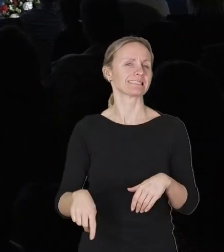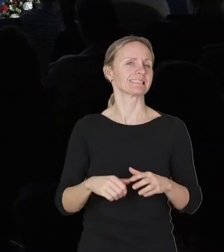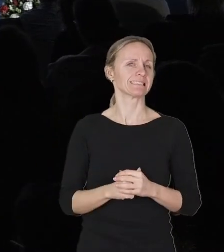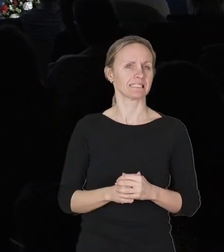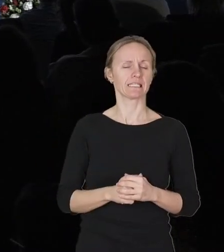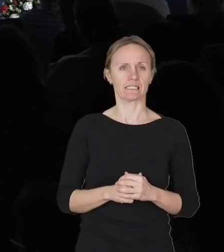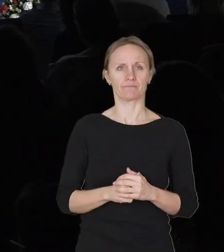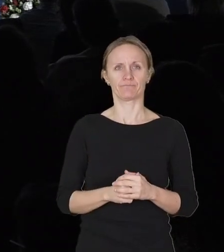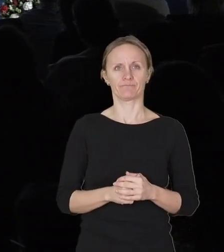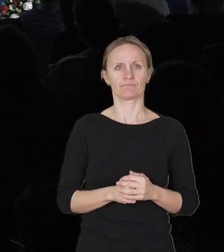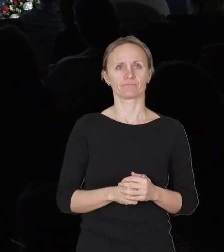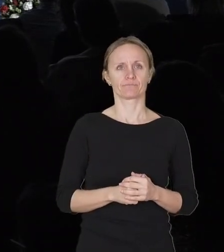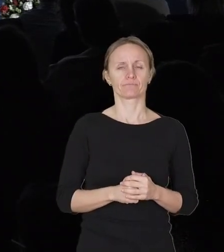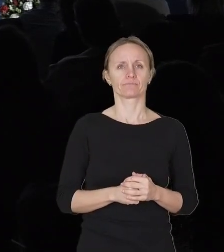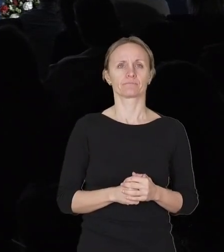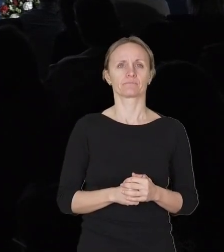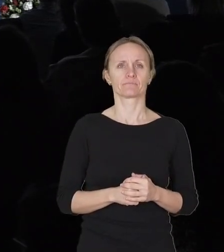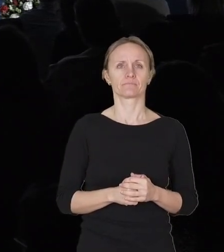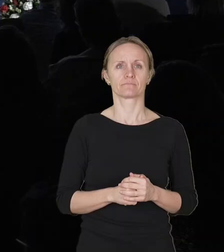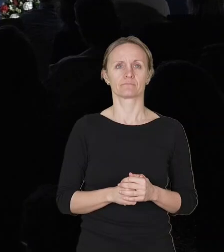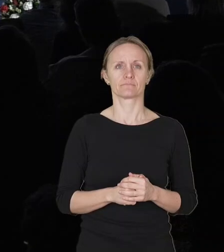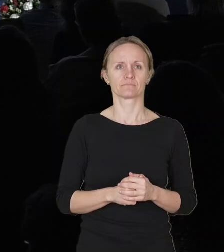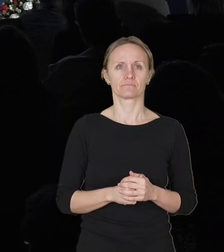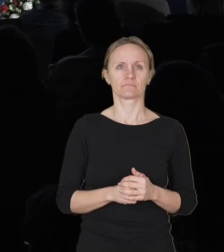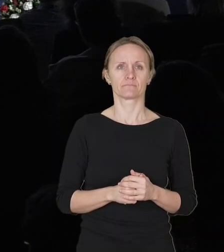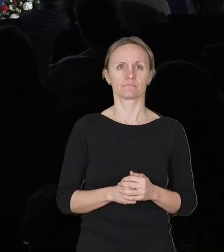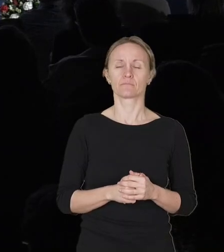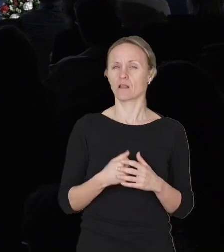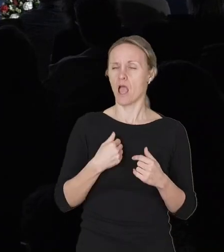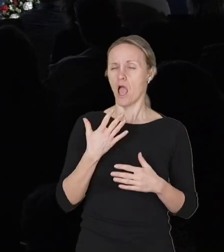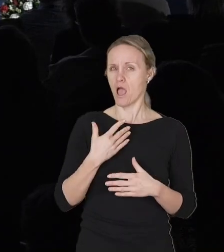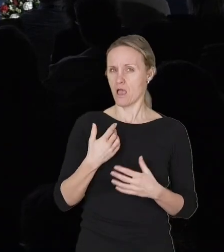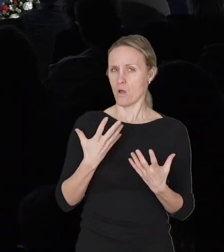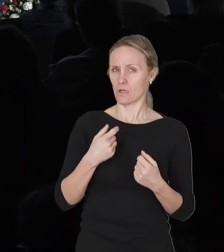the issues also, just connecting to Wolfgang here,